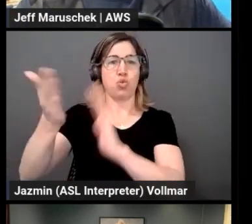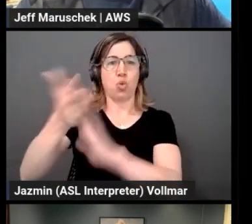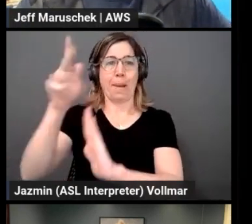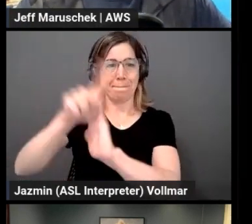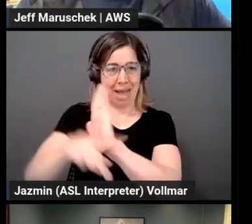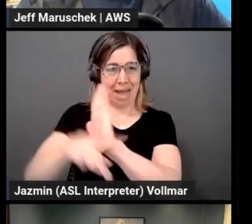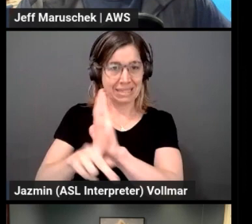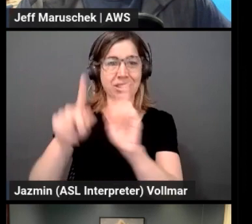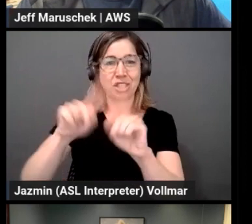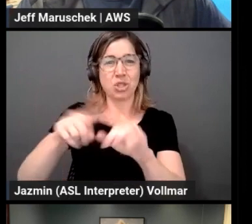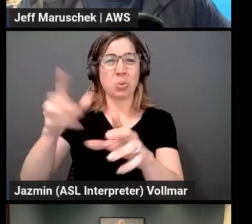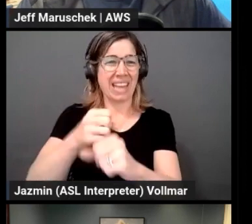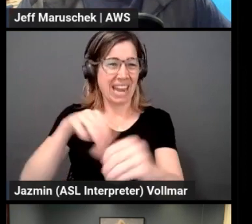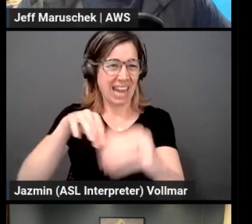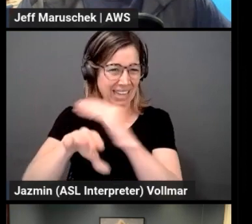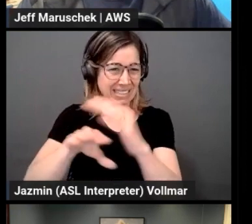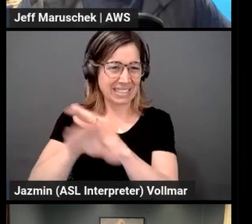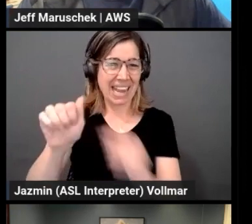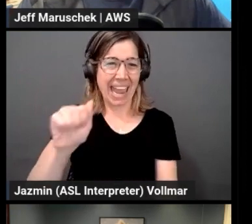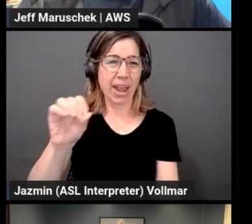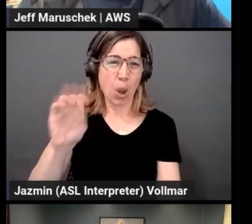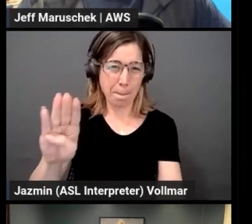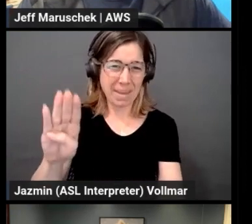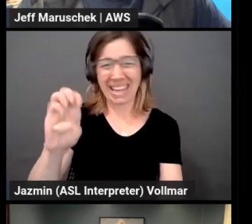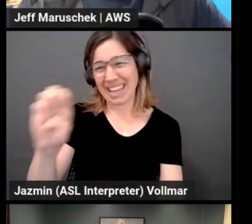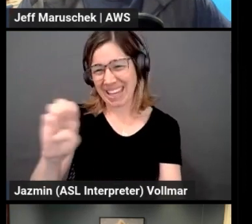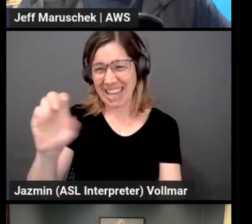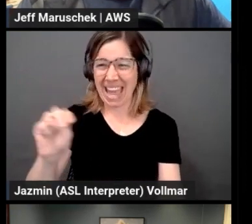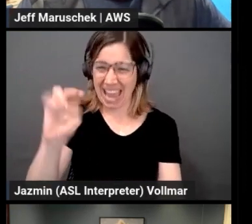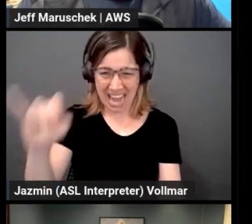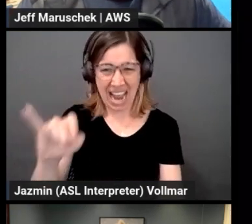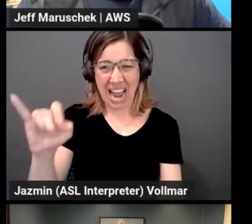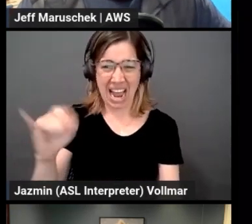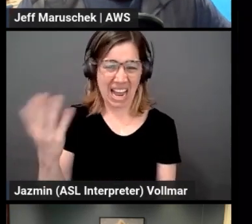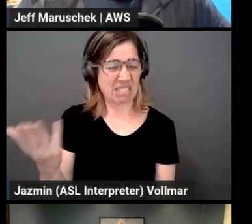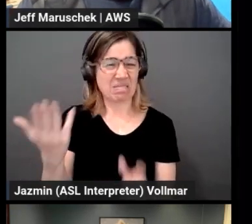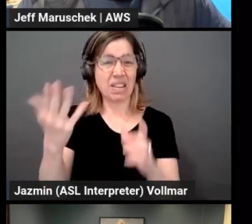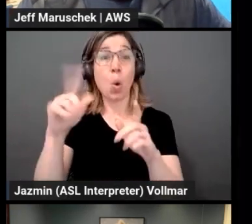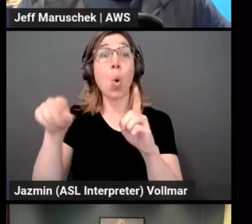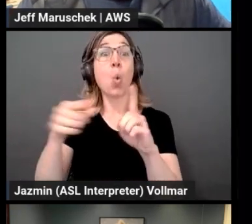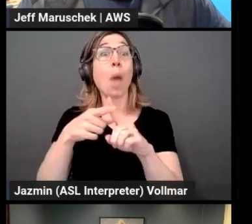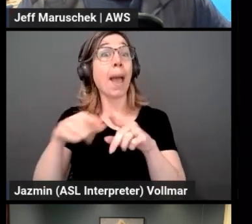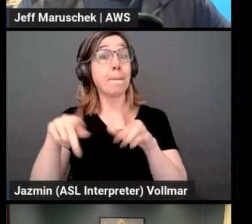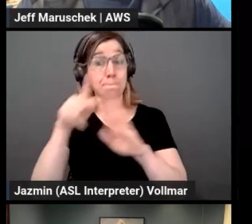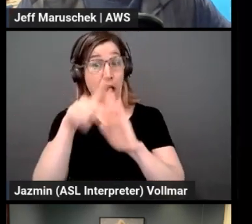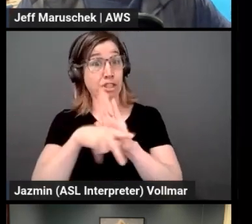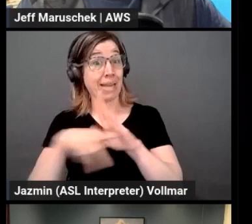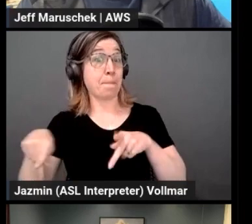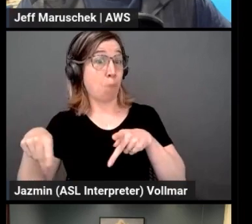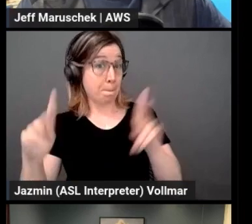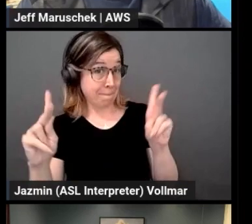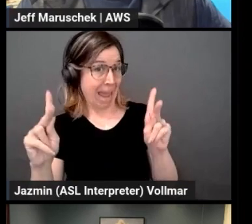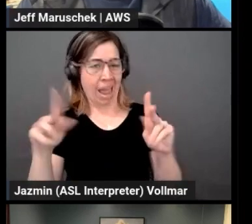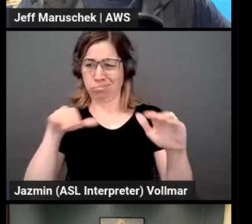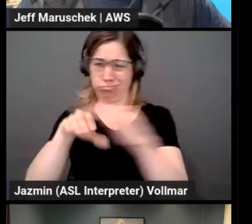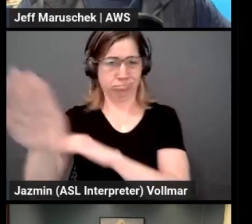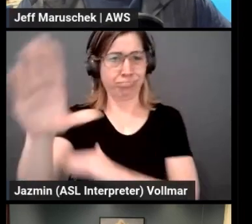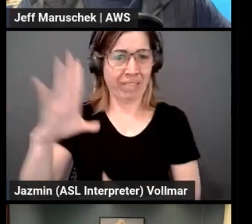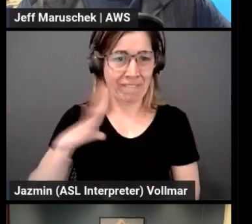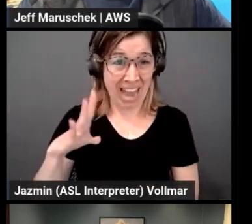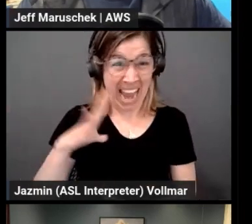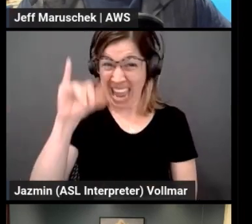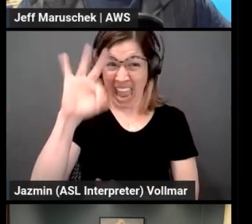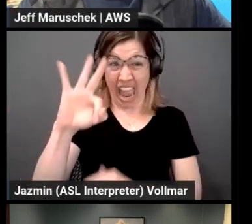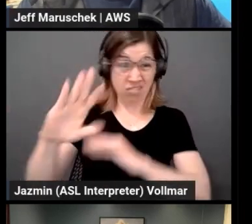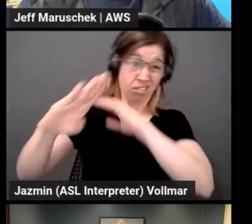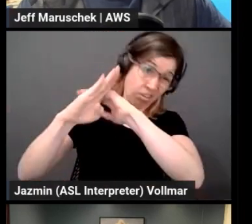the AOB, the NOB, or the ENI once it's actually permitted through the policy. If it's not permitted through the policy, then you're just going to get denied at verified